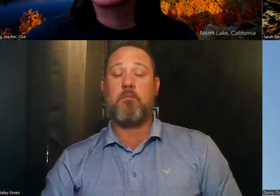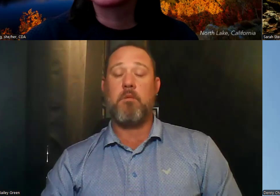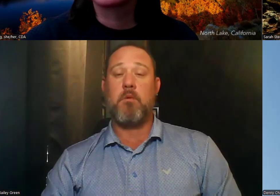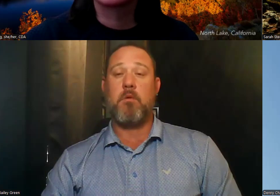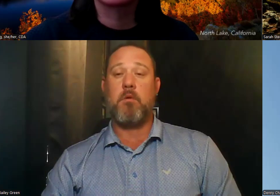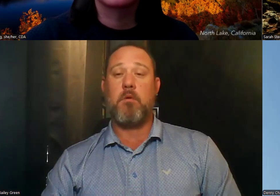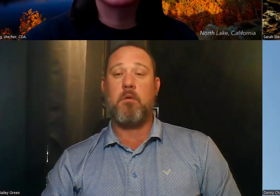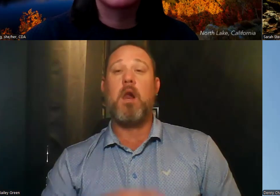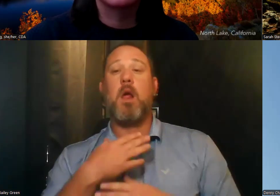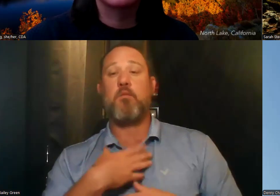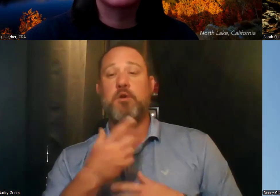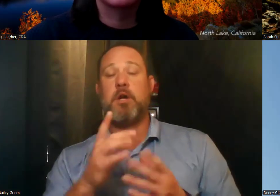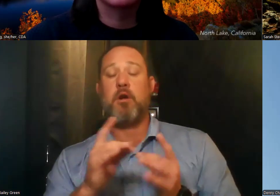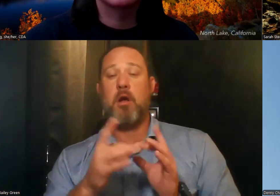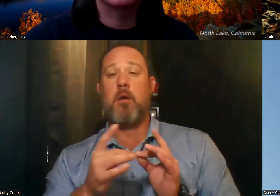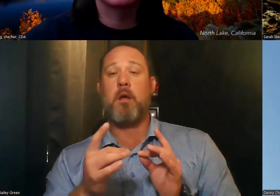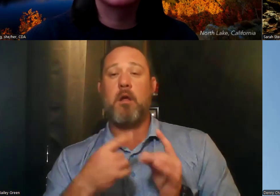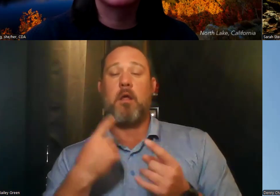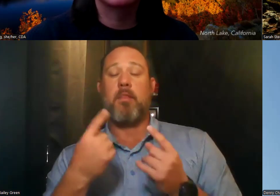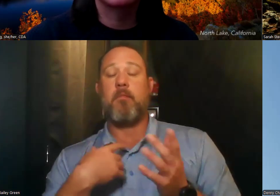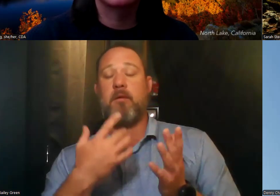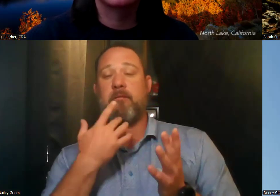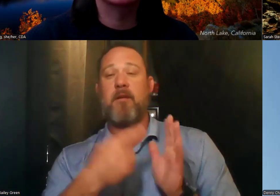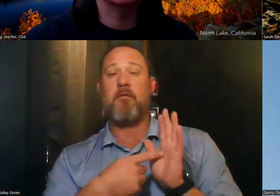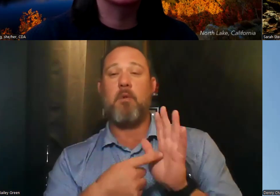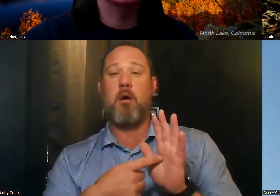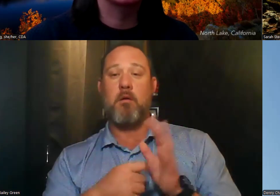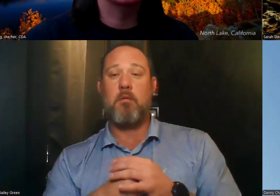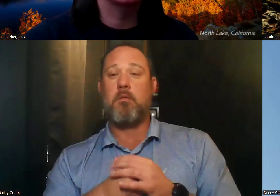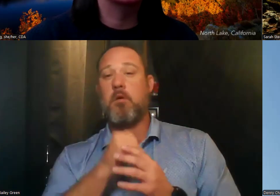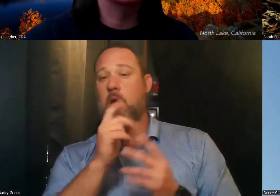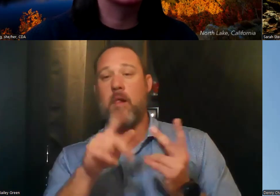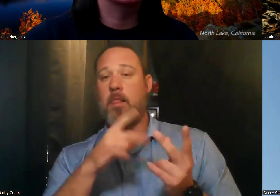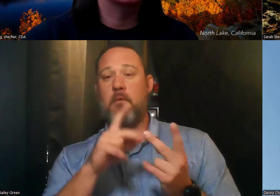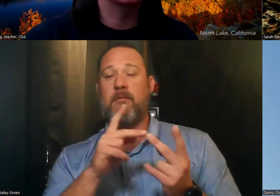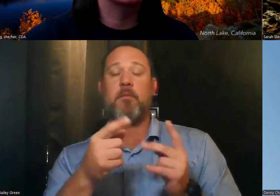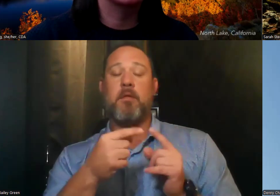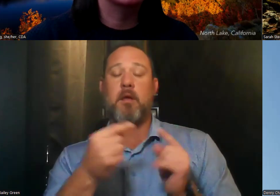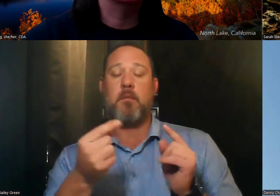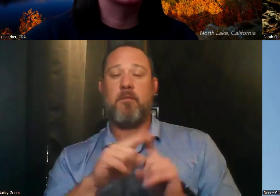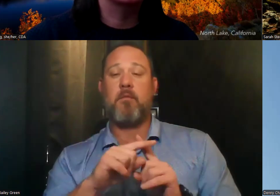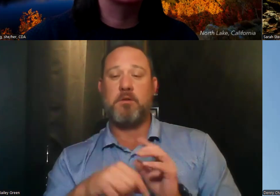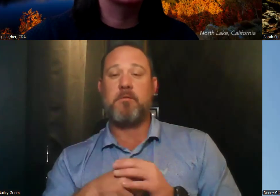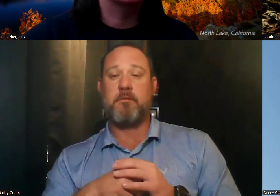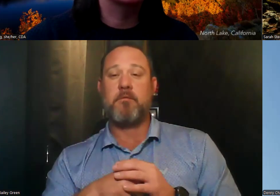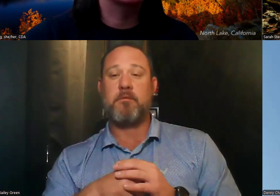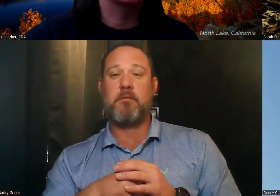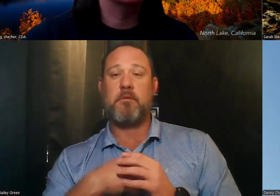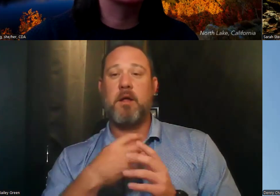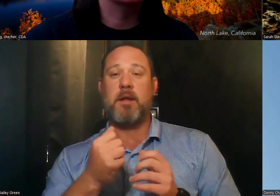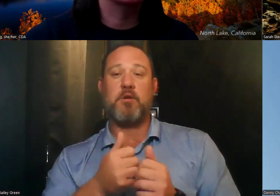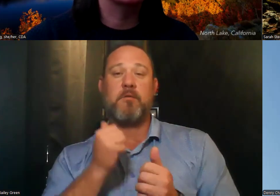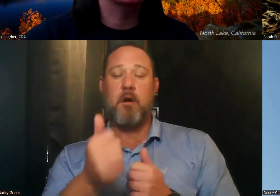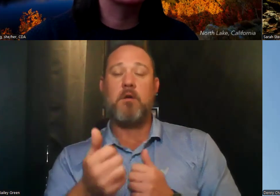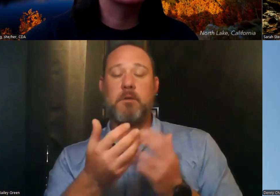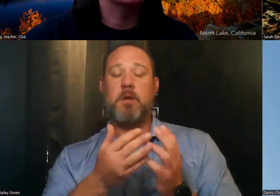So I appreciate your comment. I think that's one of my favorite mottos is don't let the perfect be the enemy of the good. And I probably take it a little too far